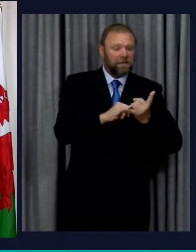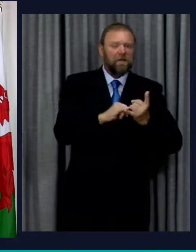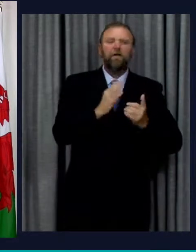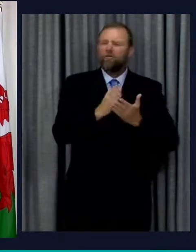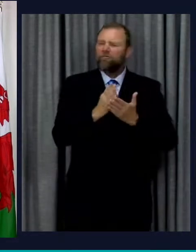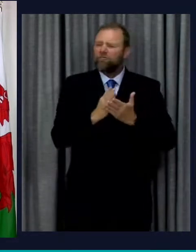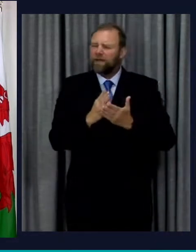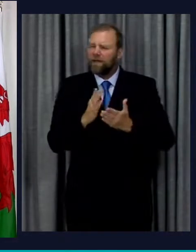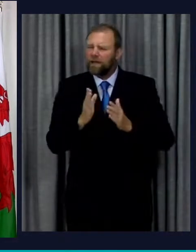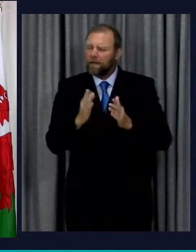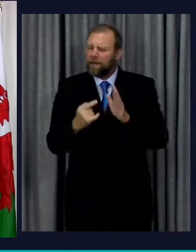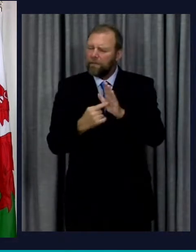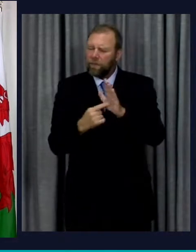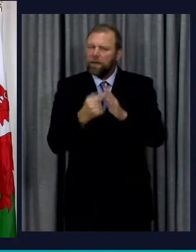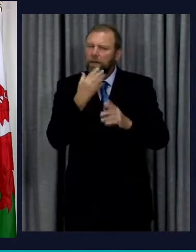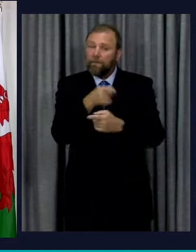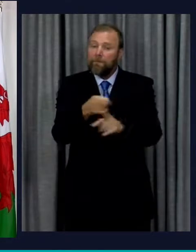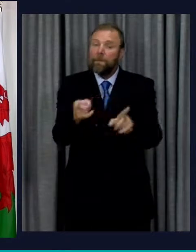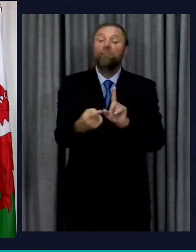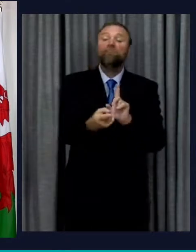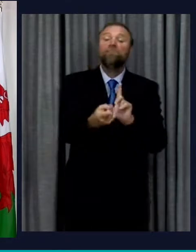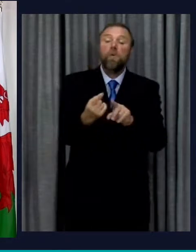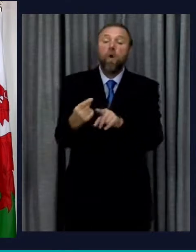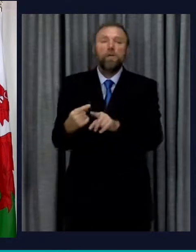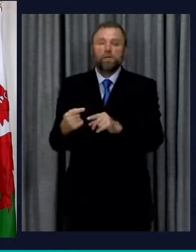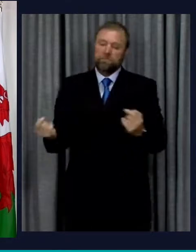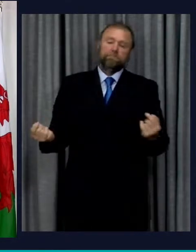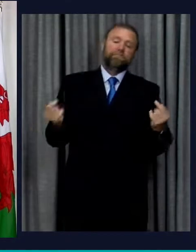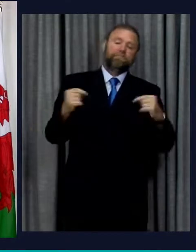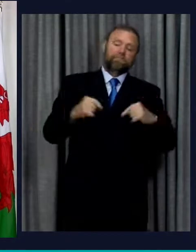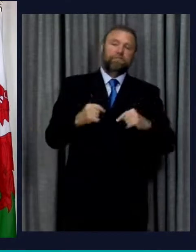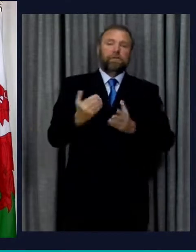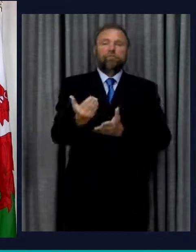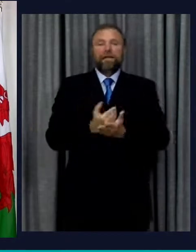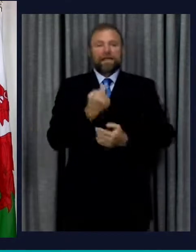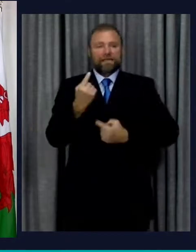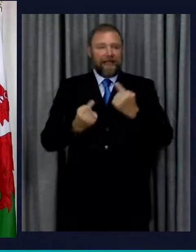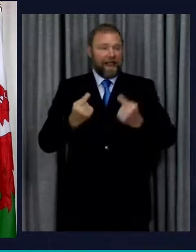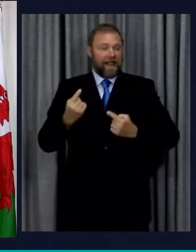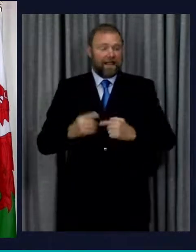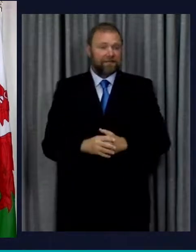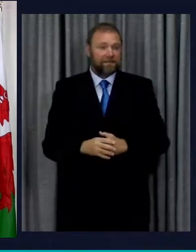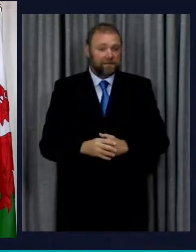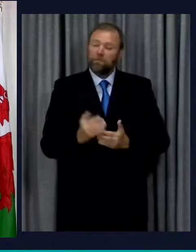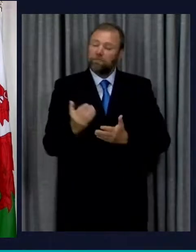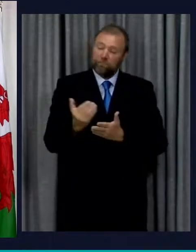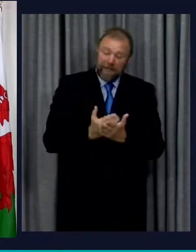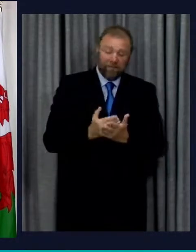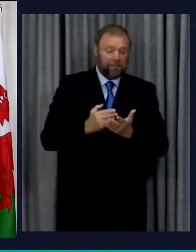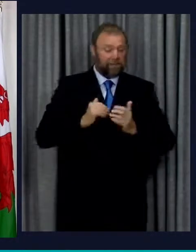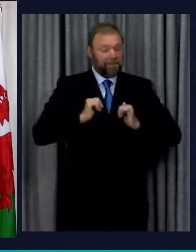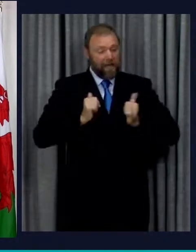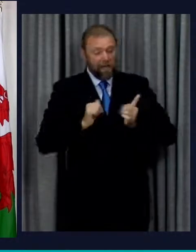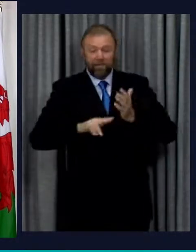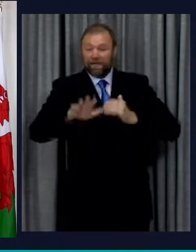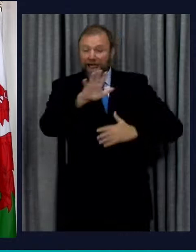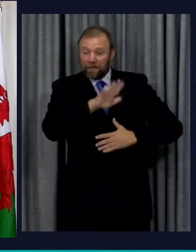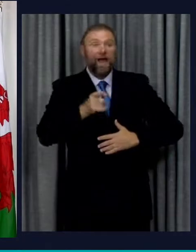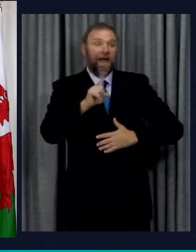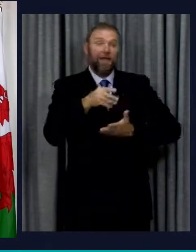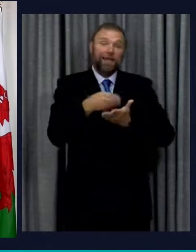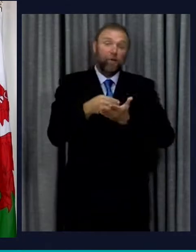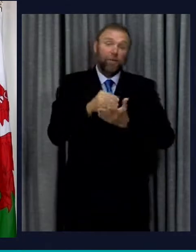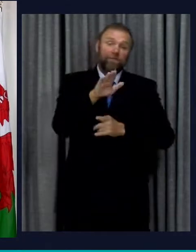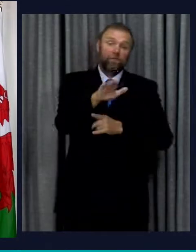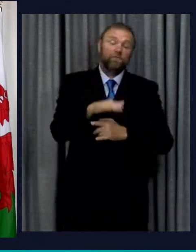the invitations to get themselves protected. And that would be good not just for the health of the nation, but obviously for our economic future as